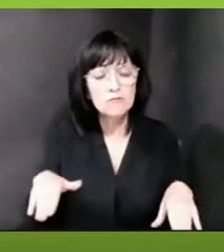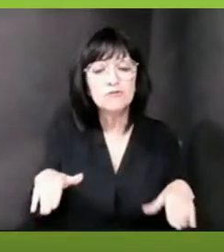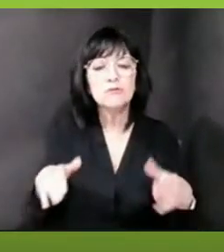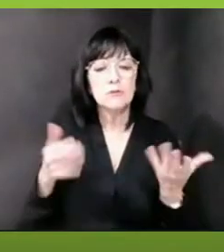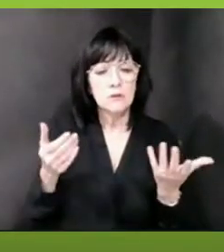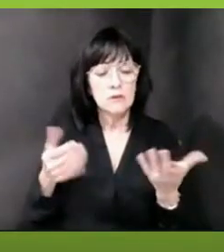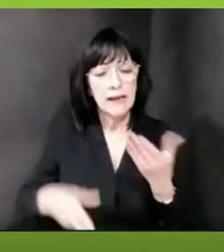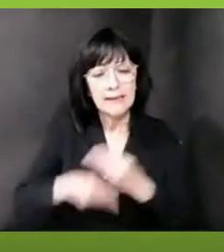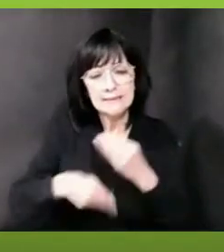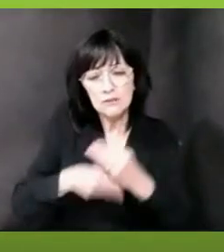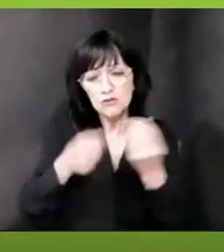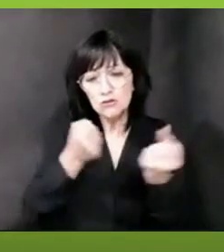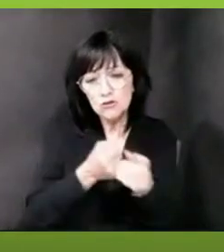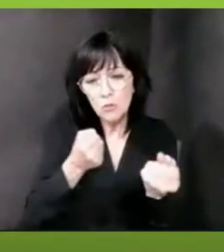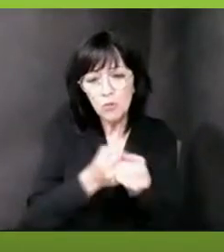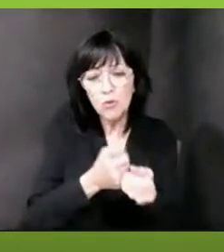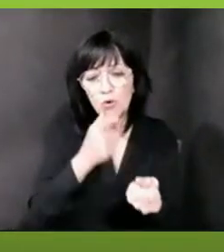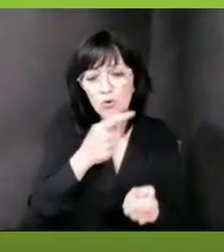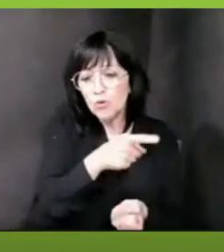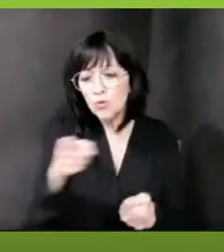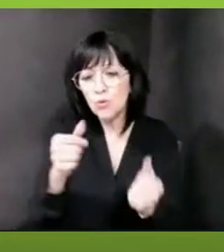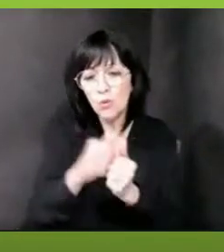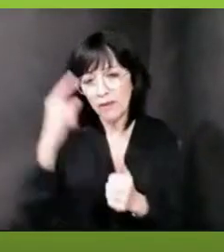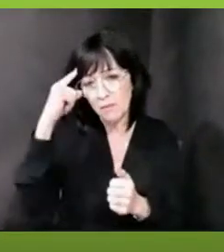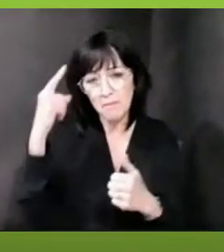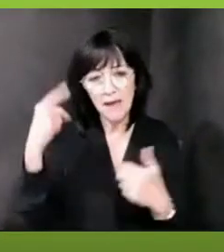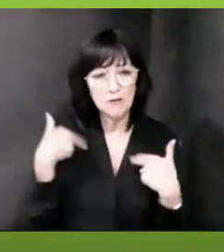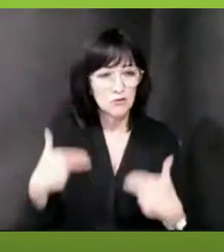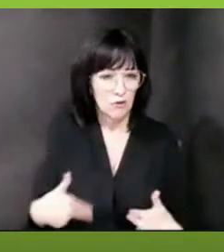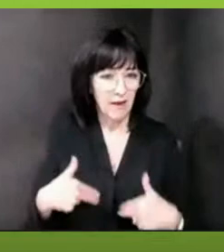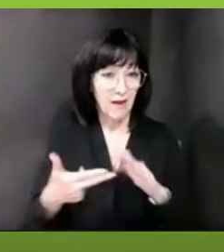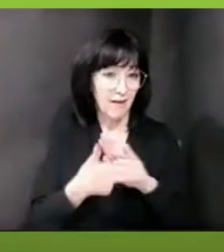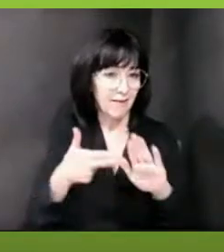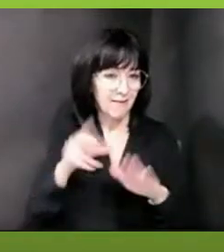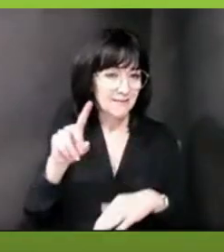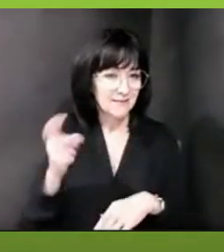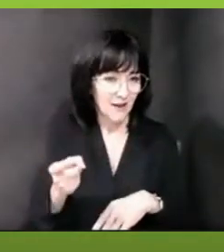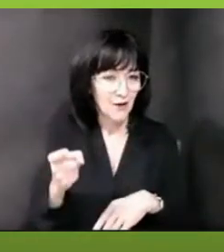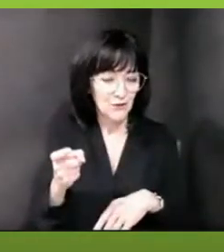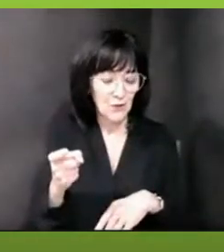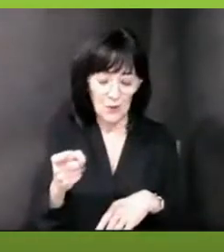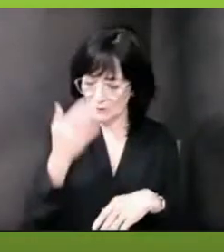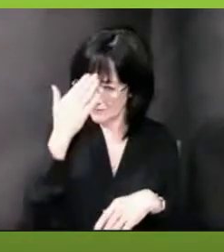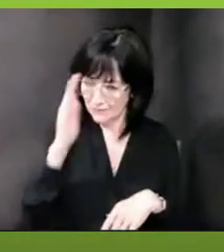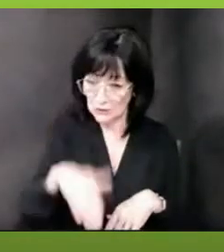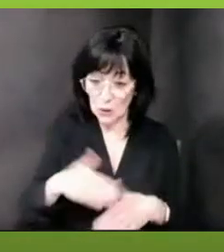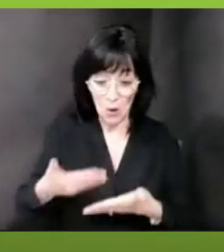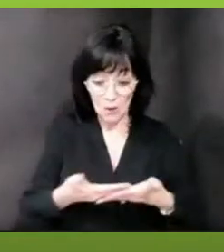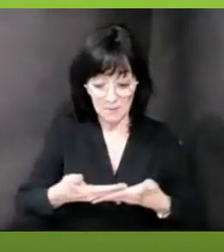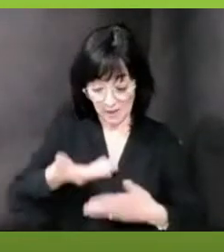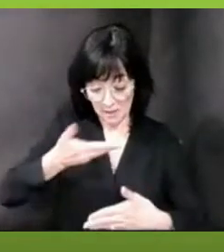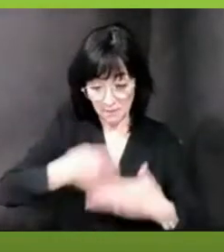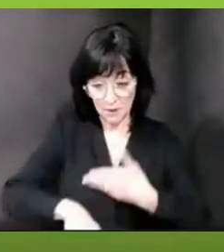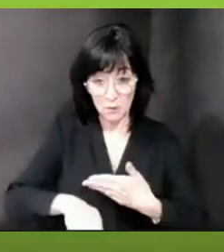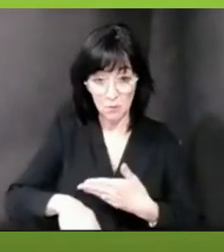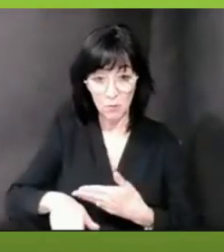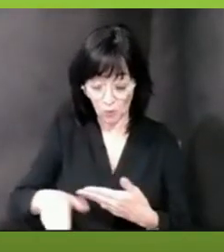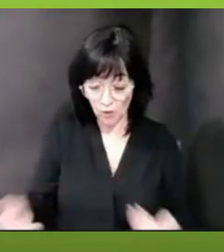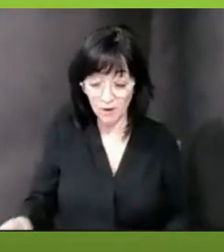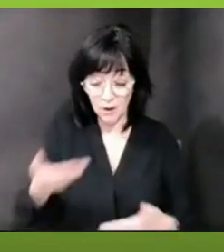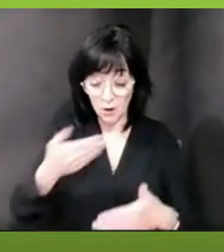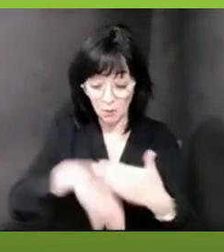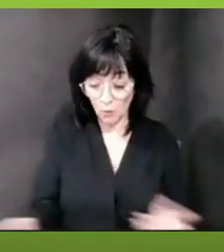support. No child comes with an owner's manual, and even less so when they receive